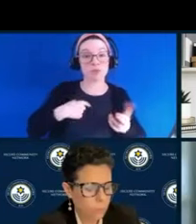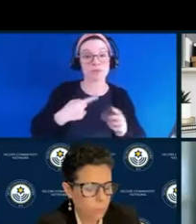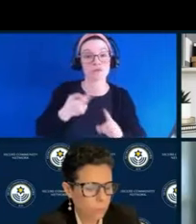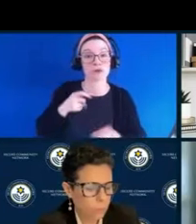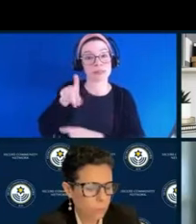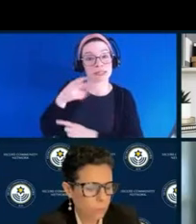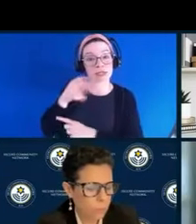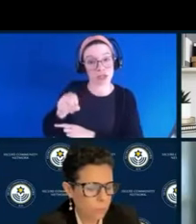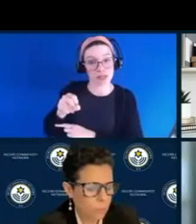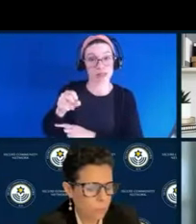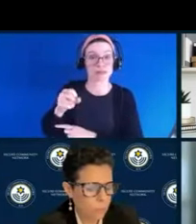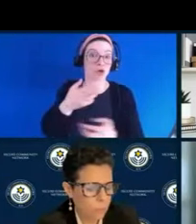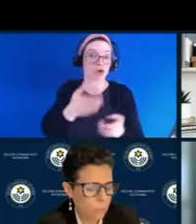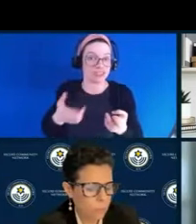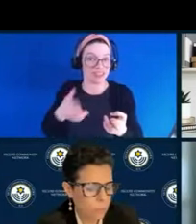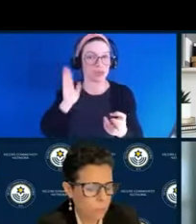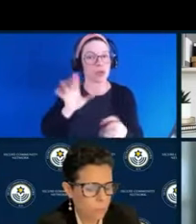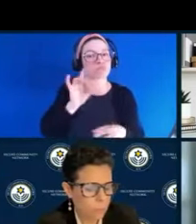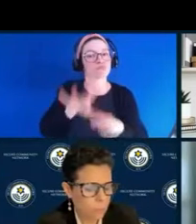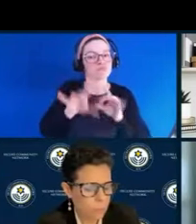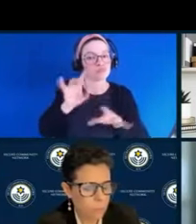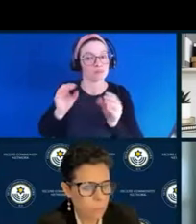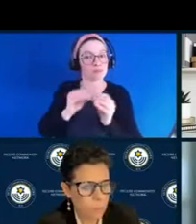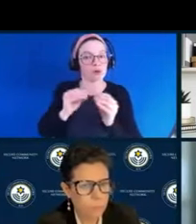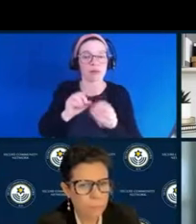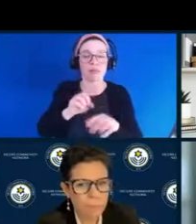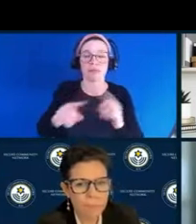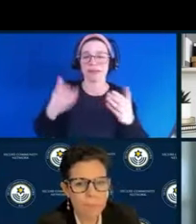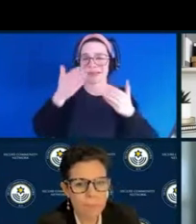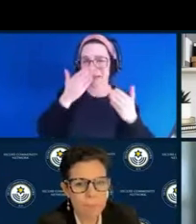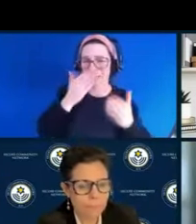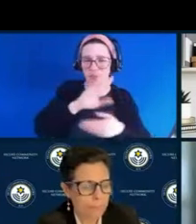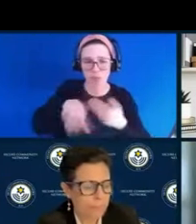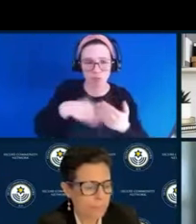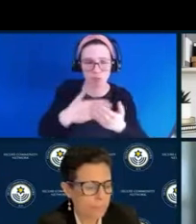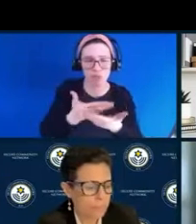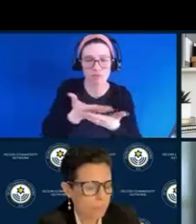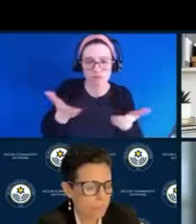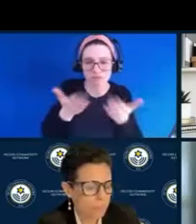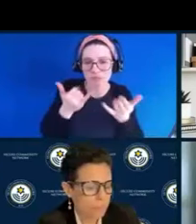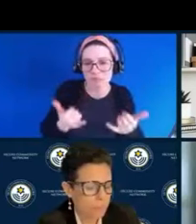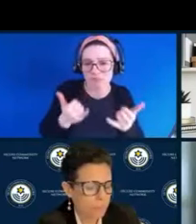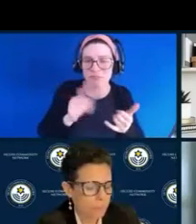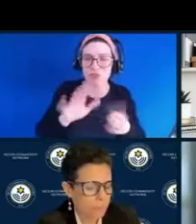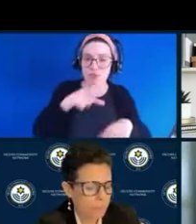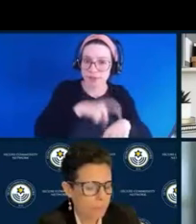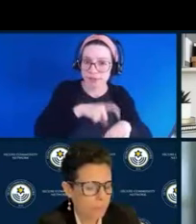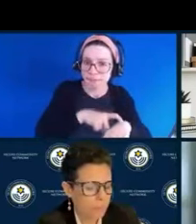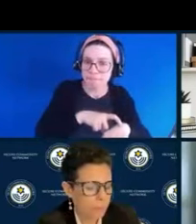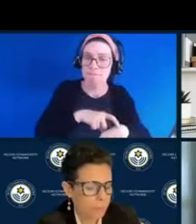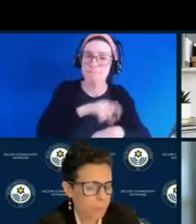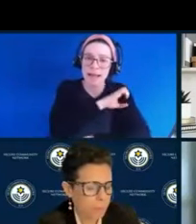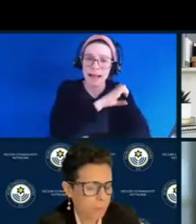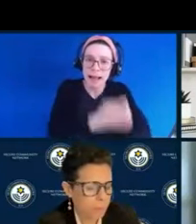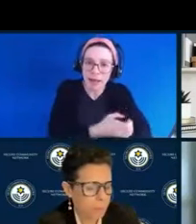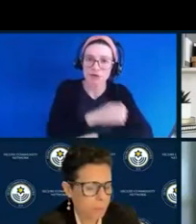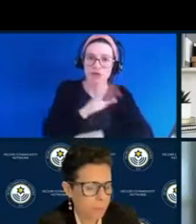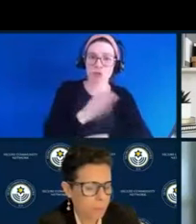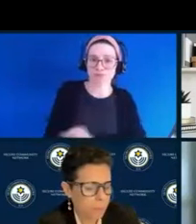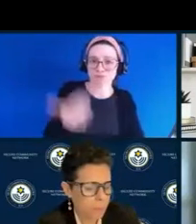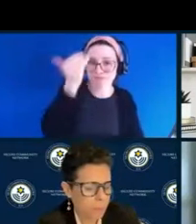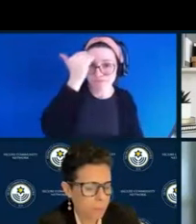others who will be sharing as well. But we want to thank Stephanie, April, Cabinet, as well as Chief Perry Tehran, for your time and your energy, your